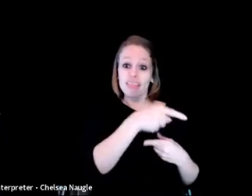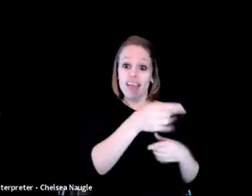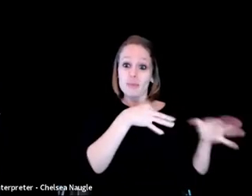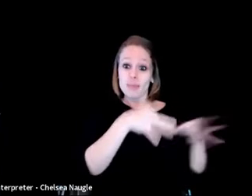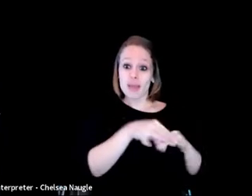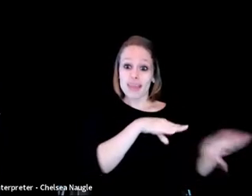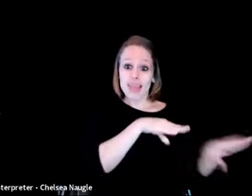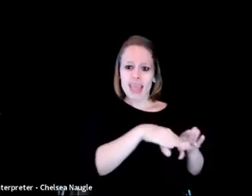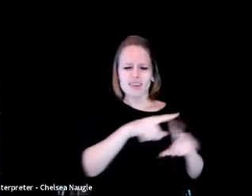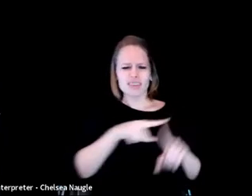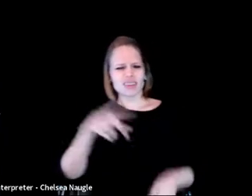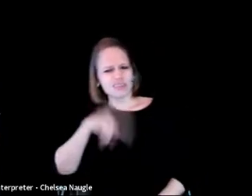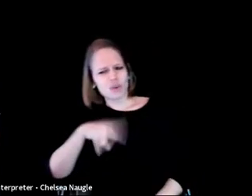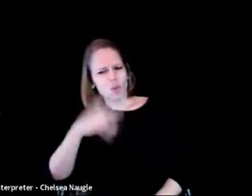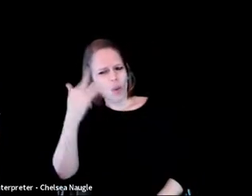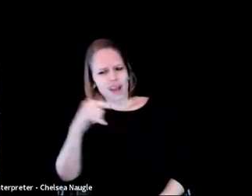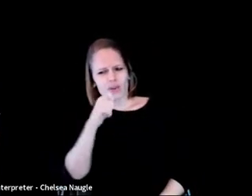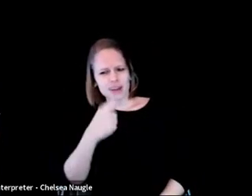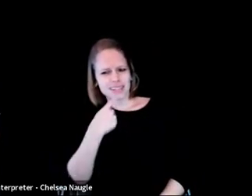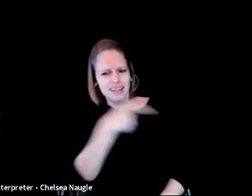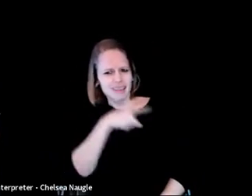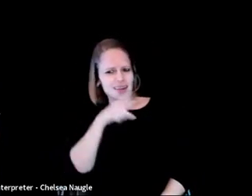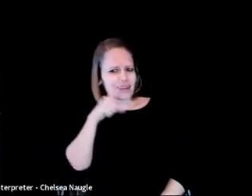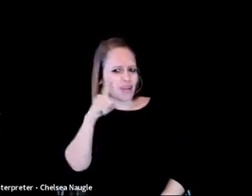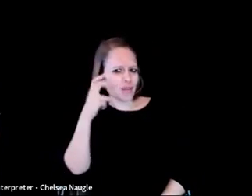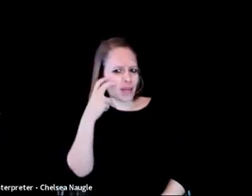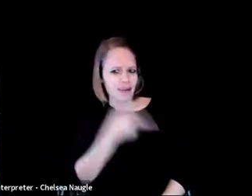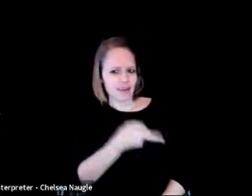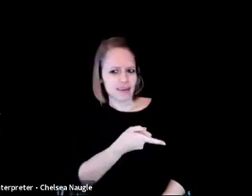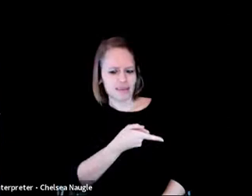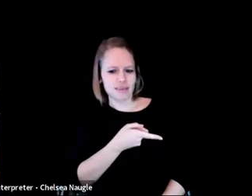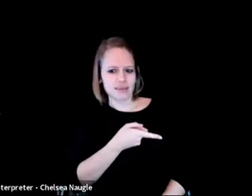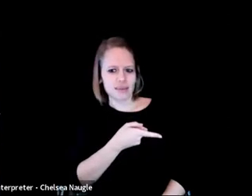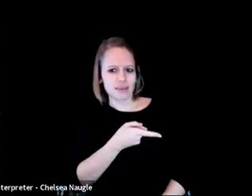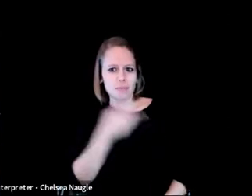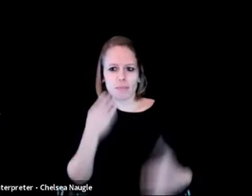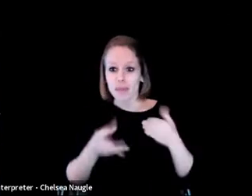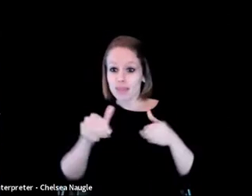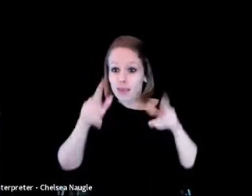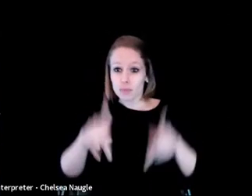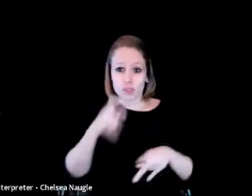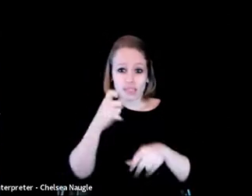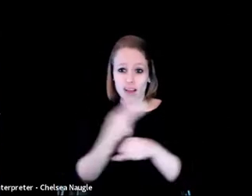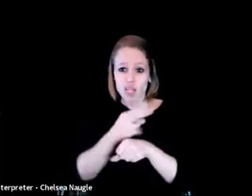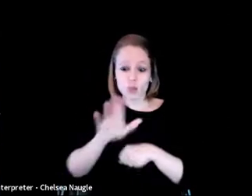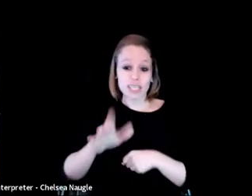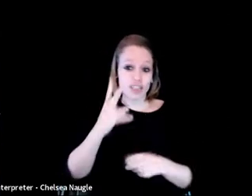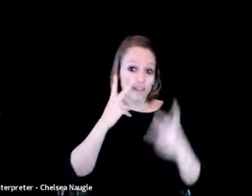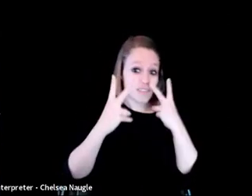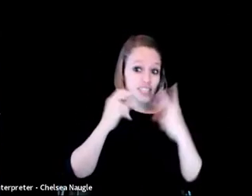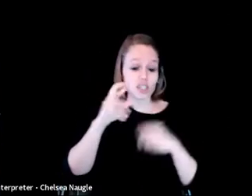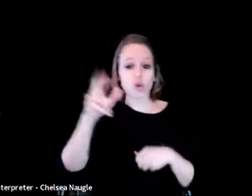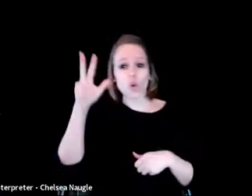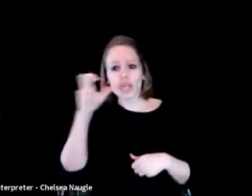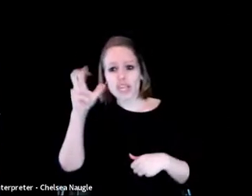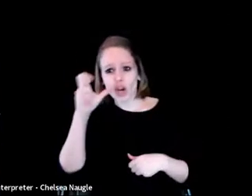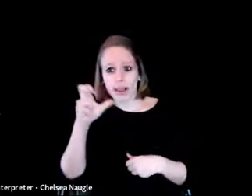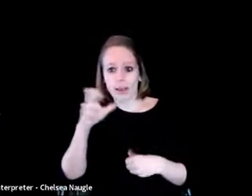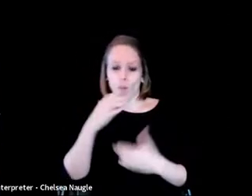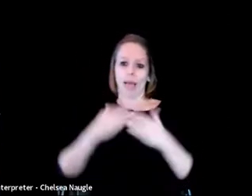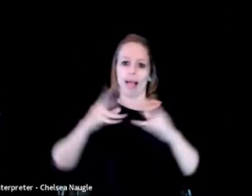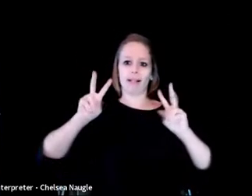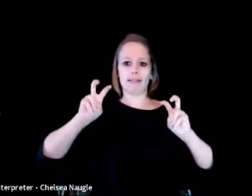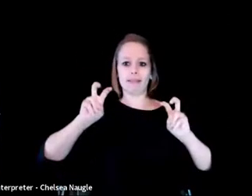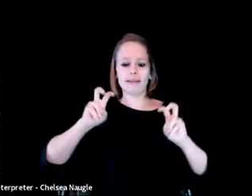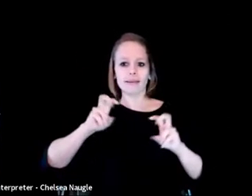not deafblind and they're just not using their vision and hearing well in terms of how it's being processed in the brain? So